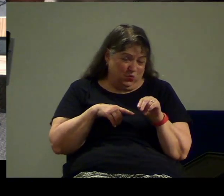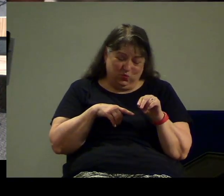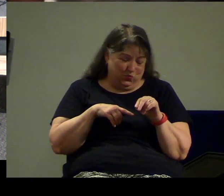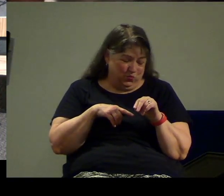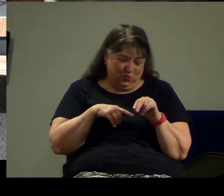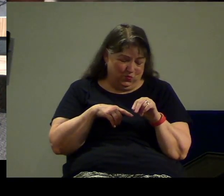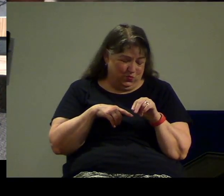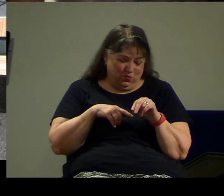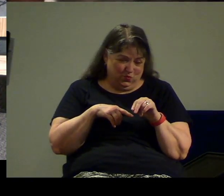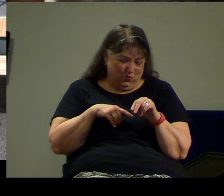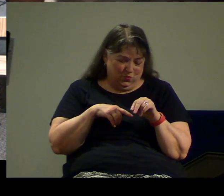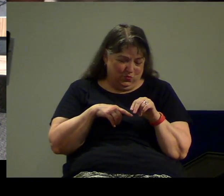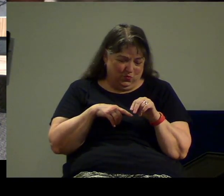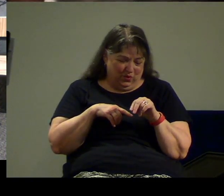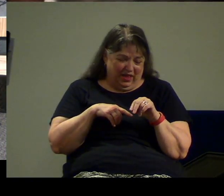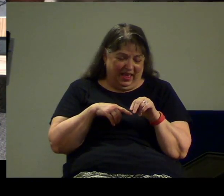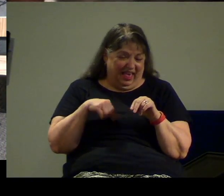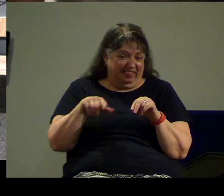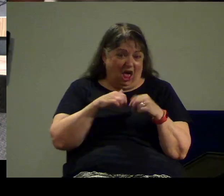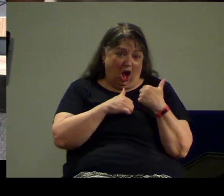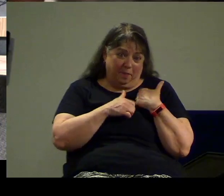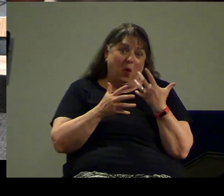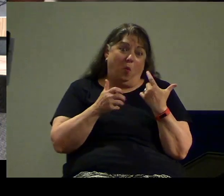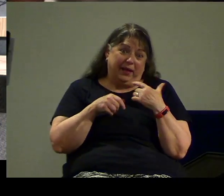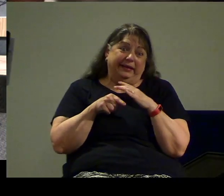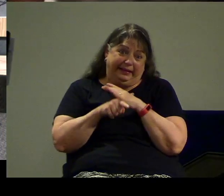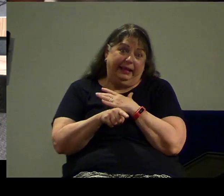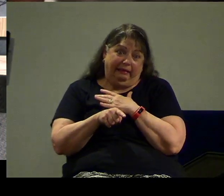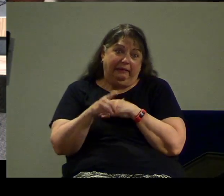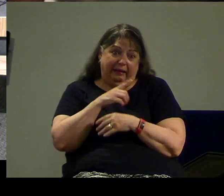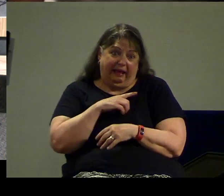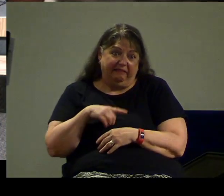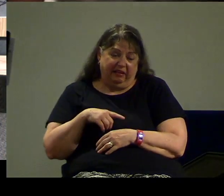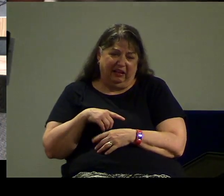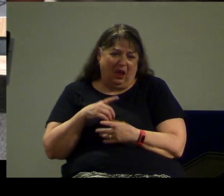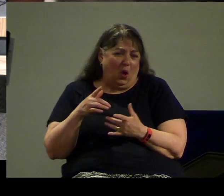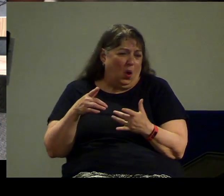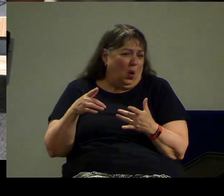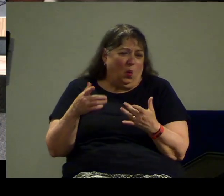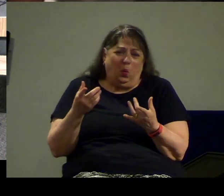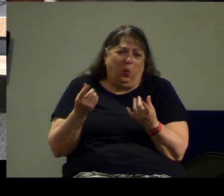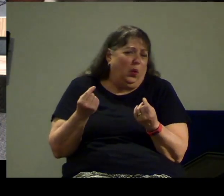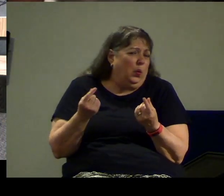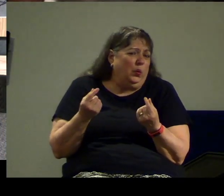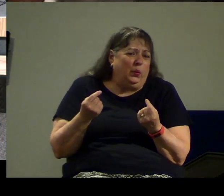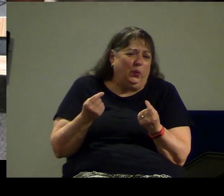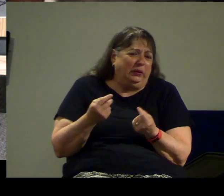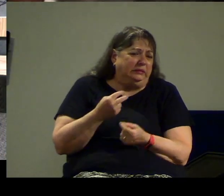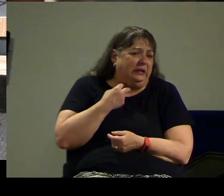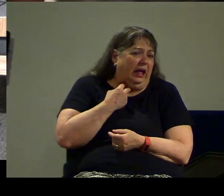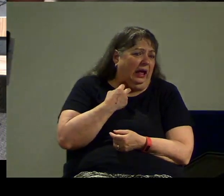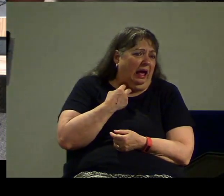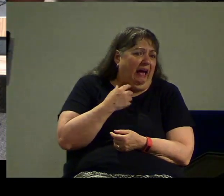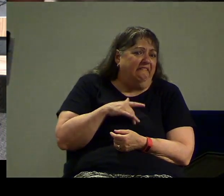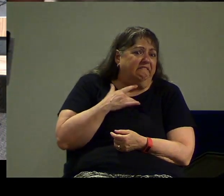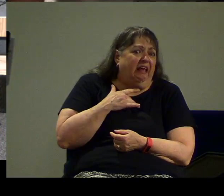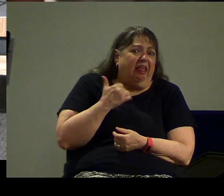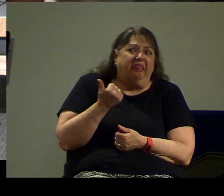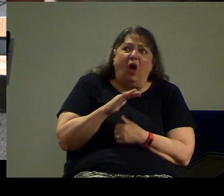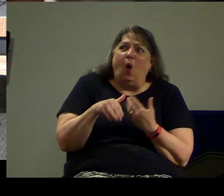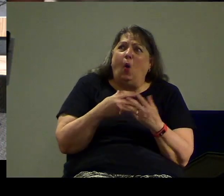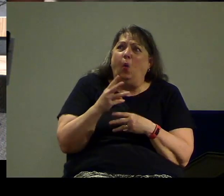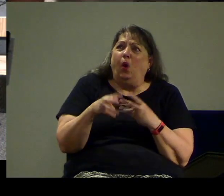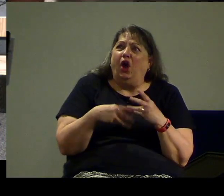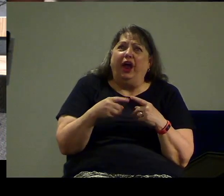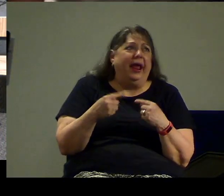does David turn to? Where does David go in a situation like that? In a circumstance like that where everyone is turned against me, it seemed